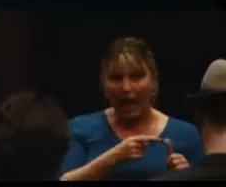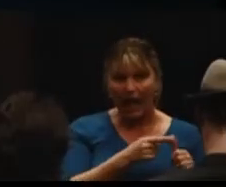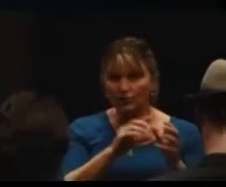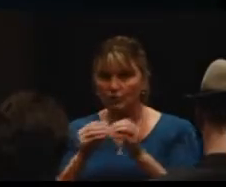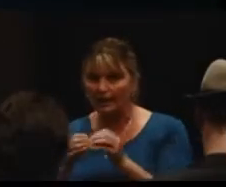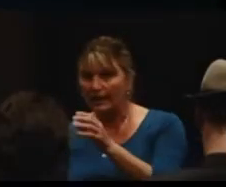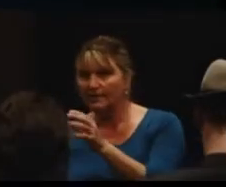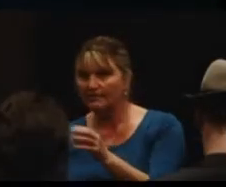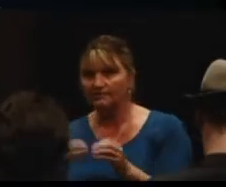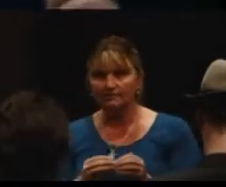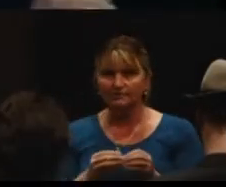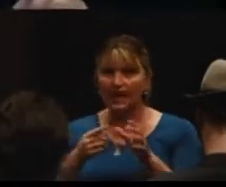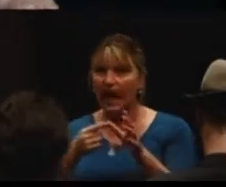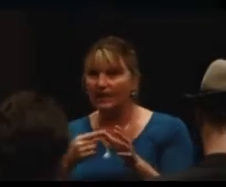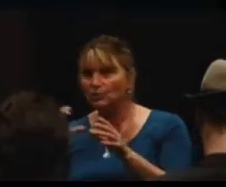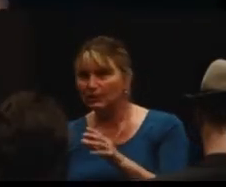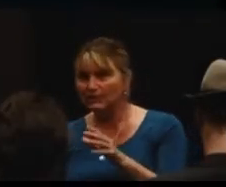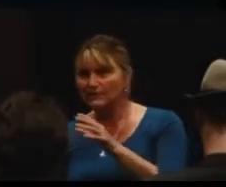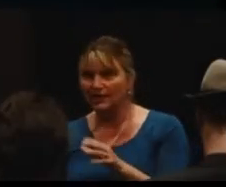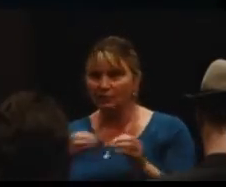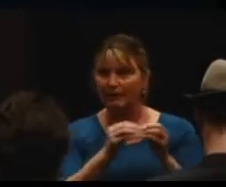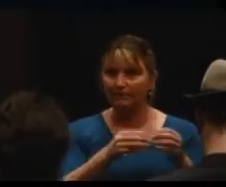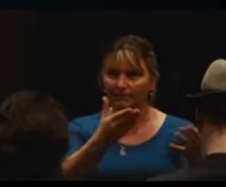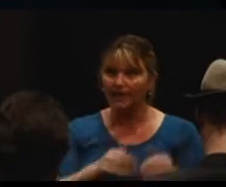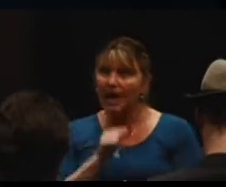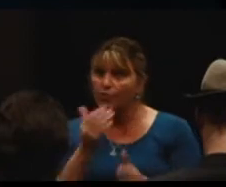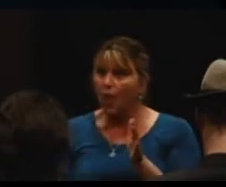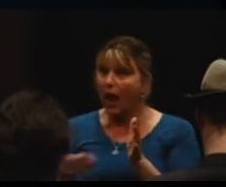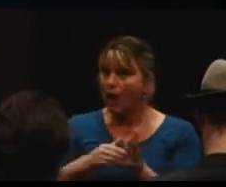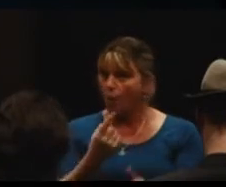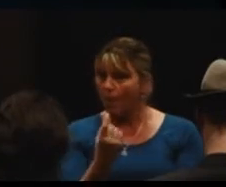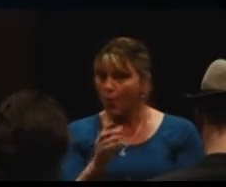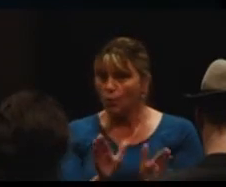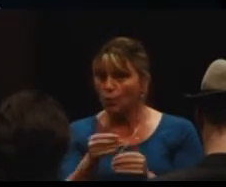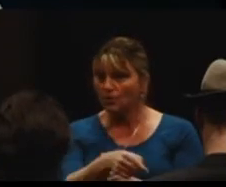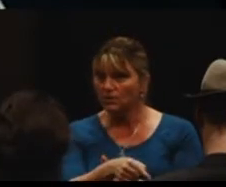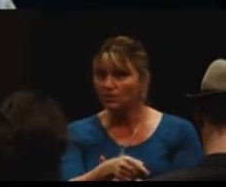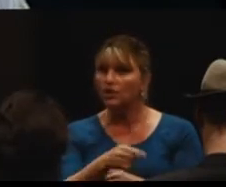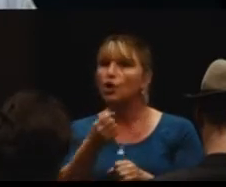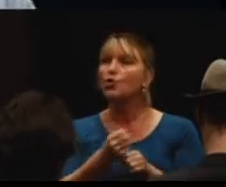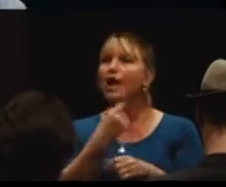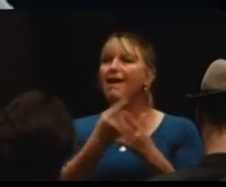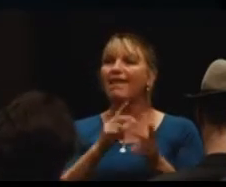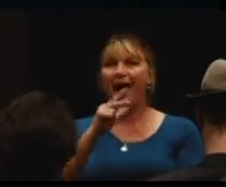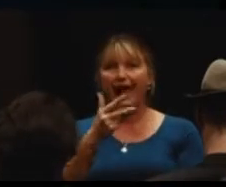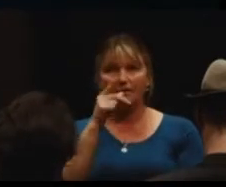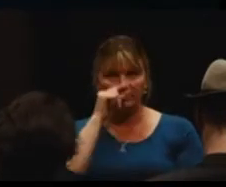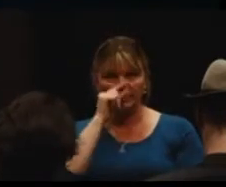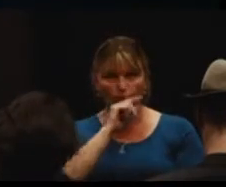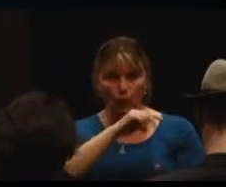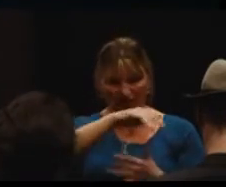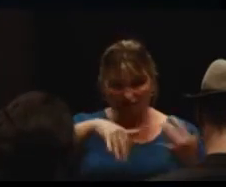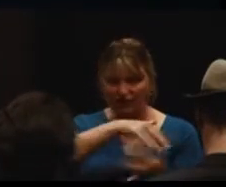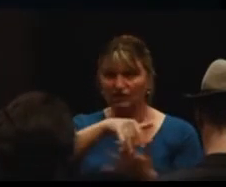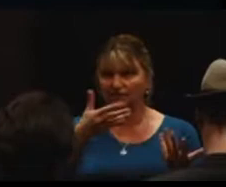to A, C to D. You add one extra unit to that network, you create another 8 potential interactions.